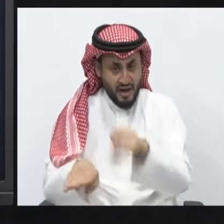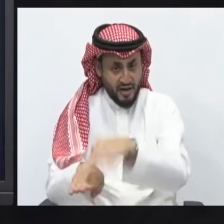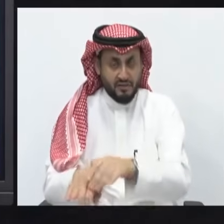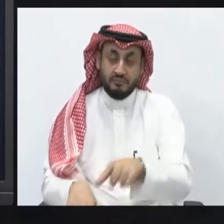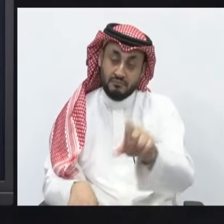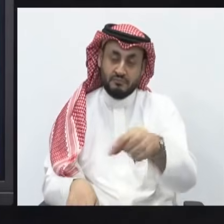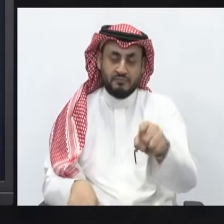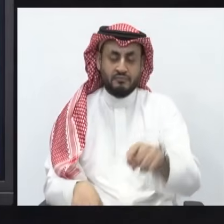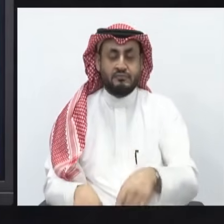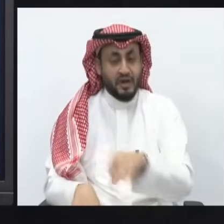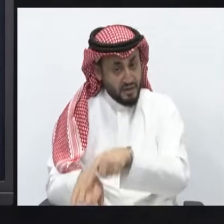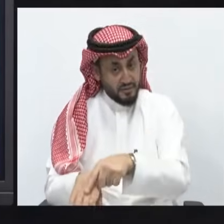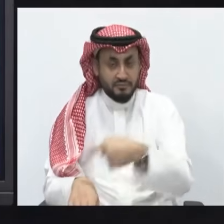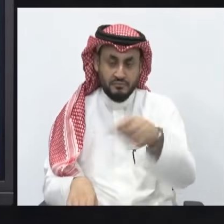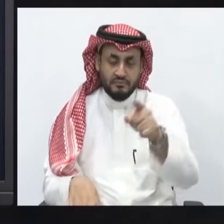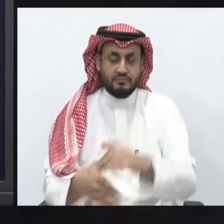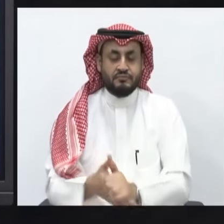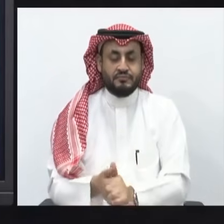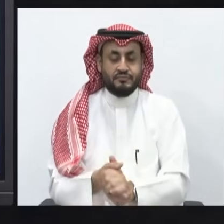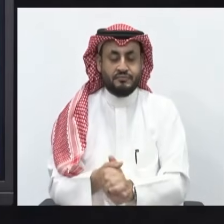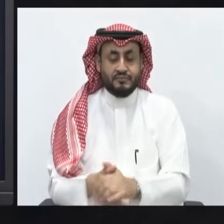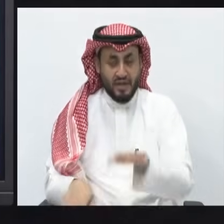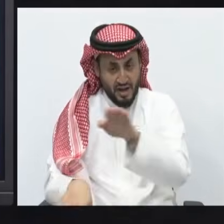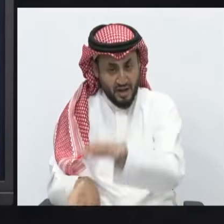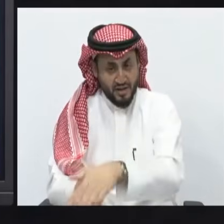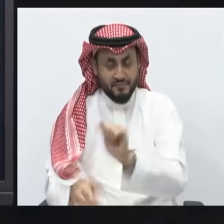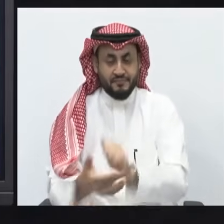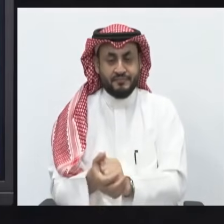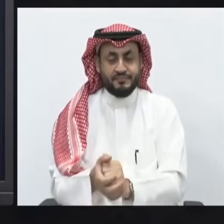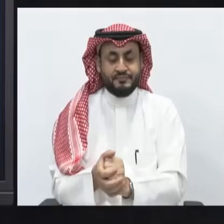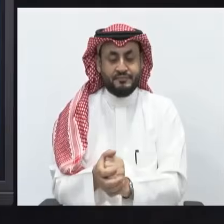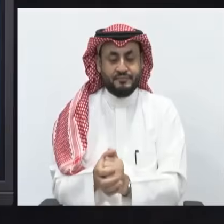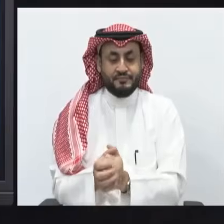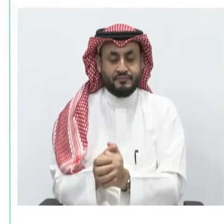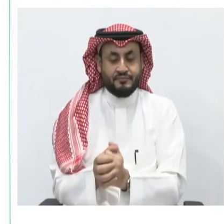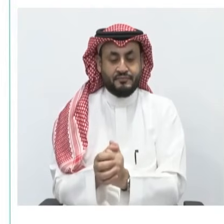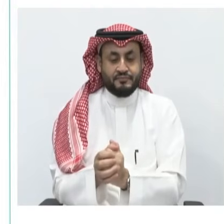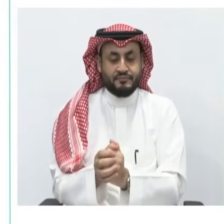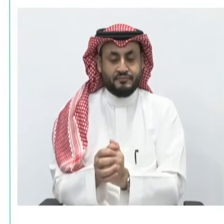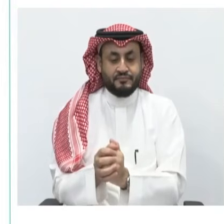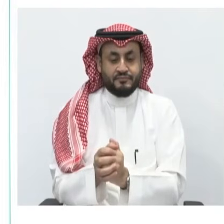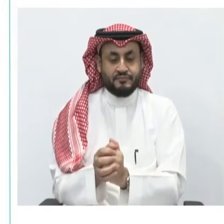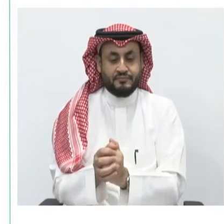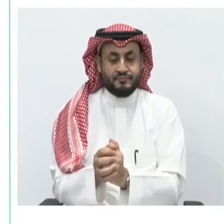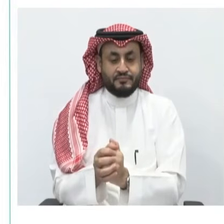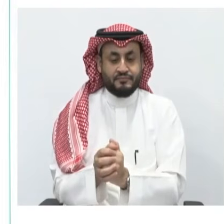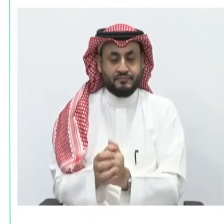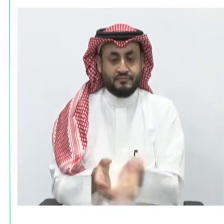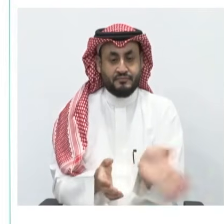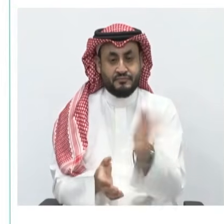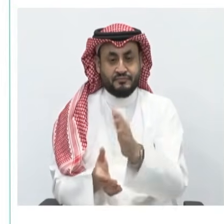toes. Excellent. You touch it. Excellent. So touch your toes. Perfect. Okay. Let's move